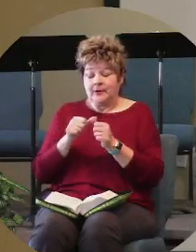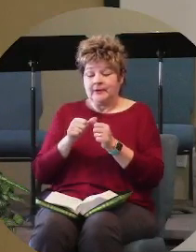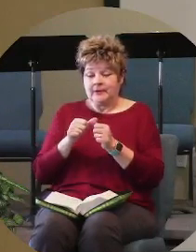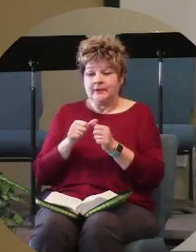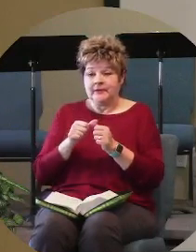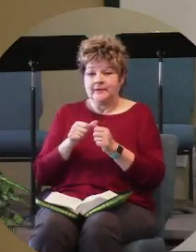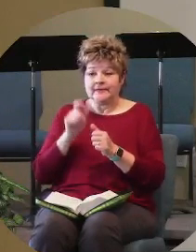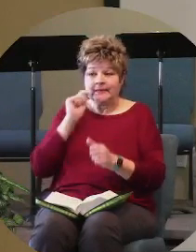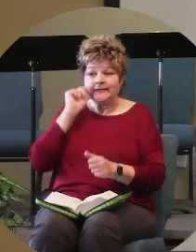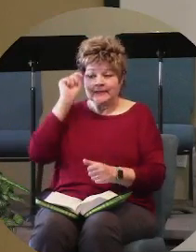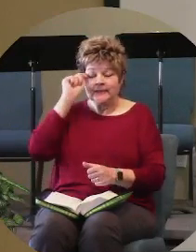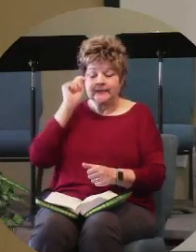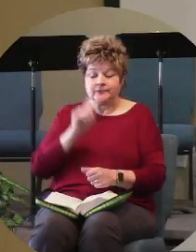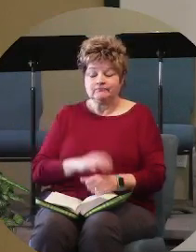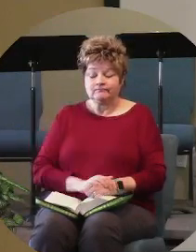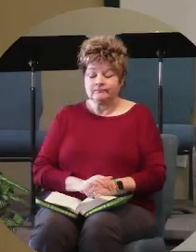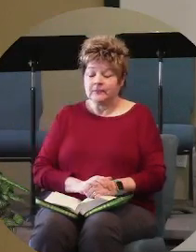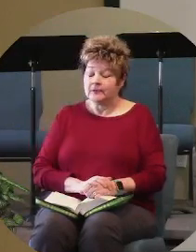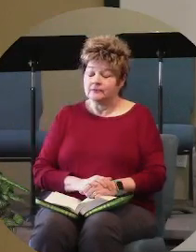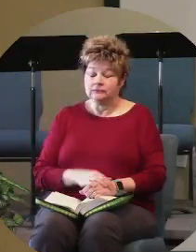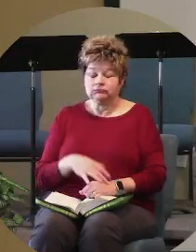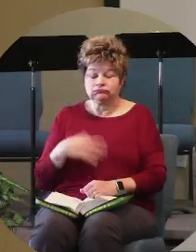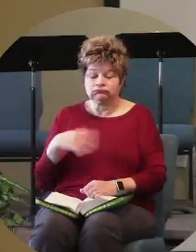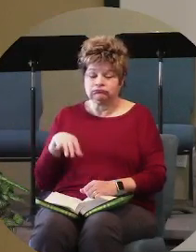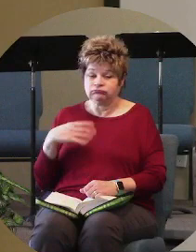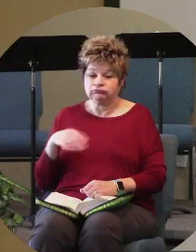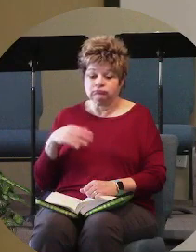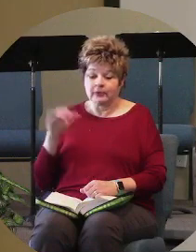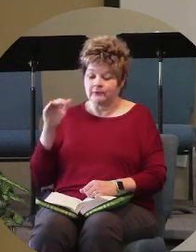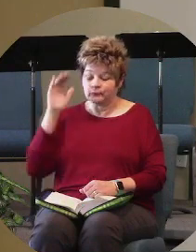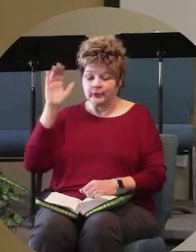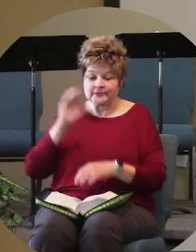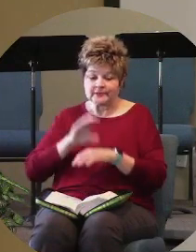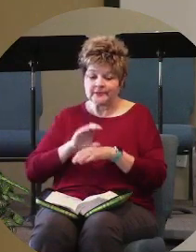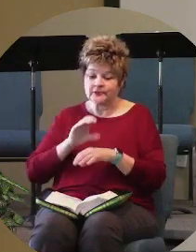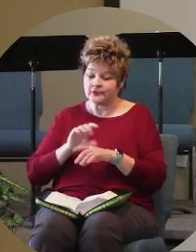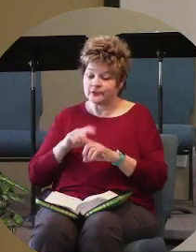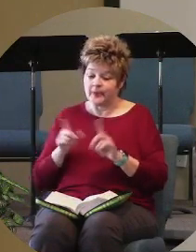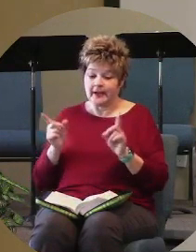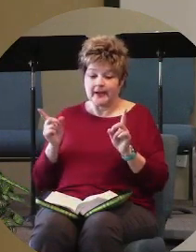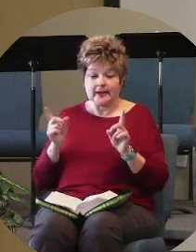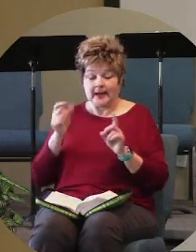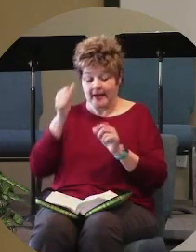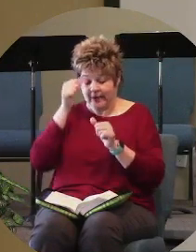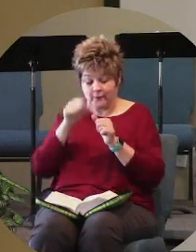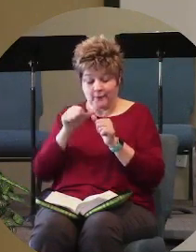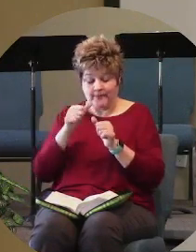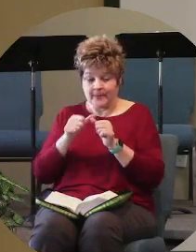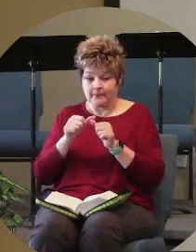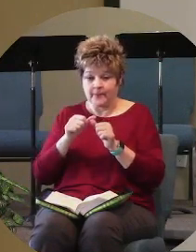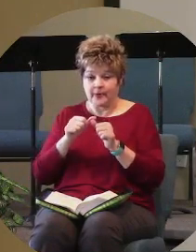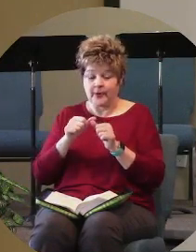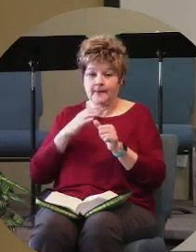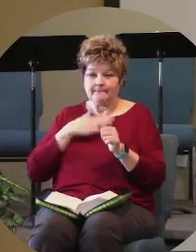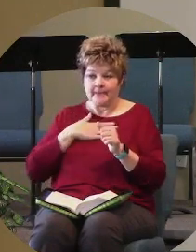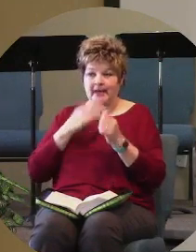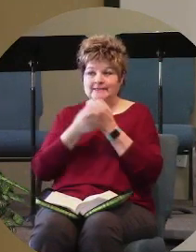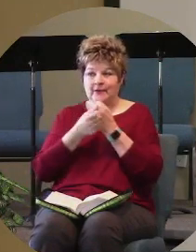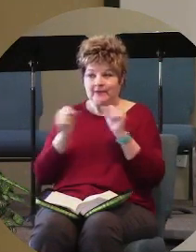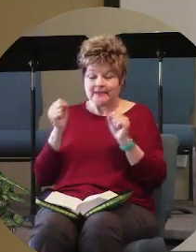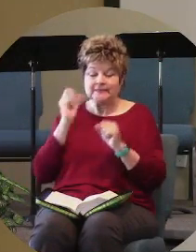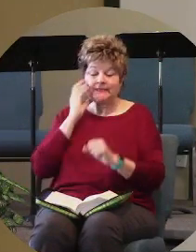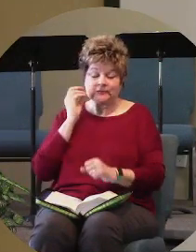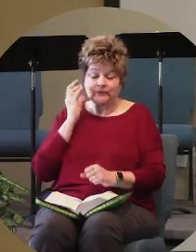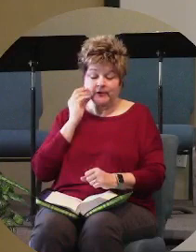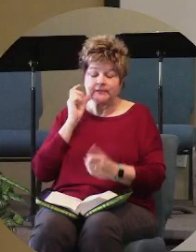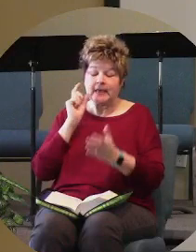I remember as a teenager. Man, I was raised in church, but I remember my salvation experience,